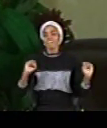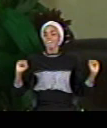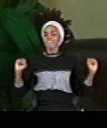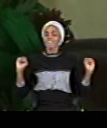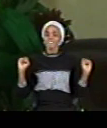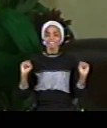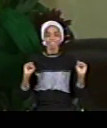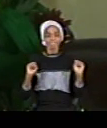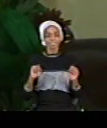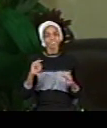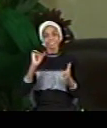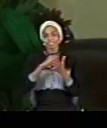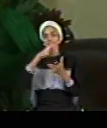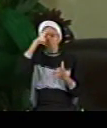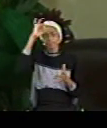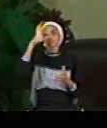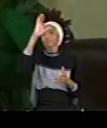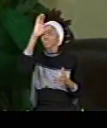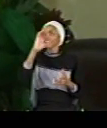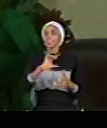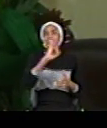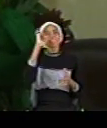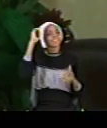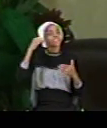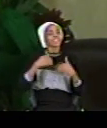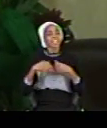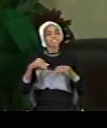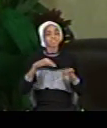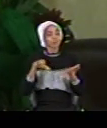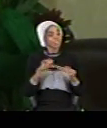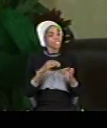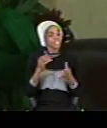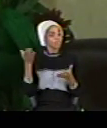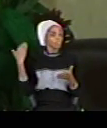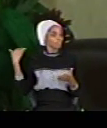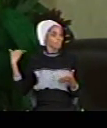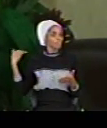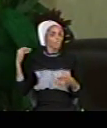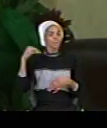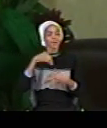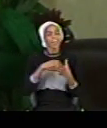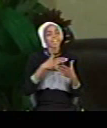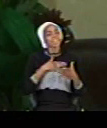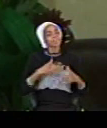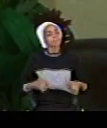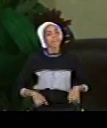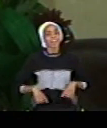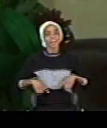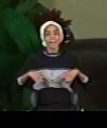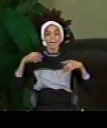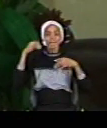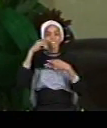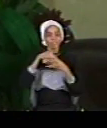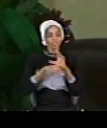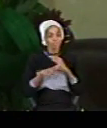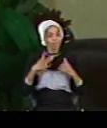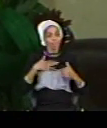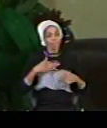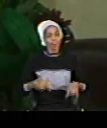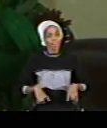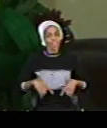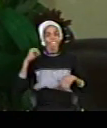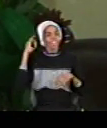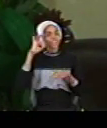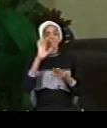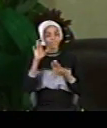That man of Calvary, he has done it before in my life.